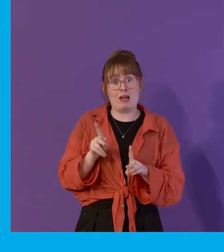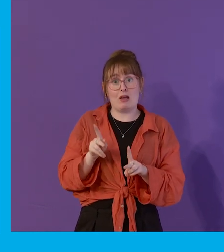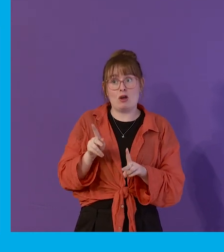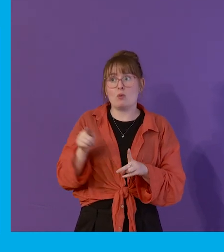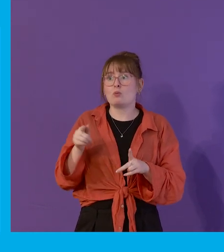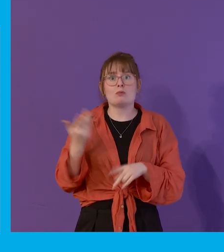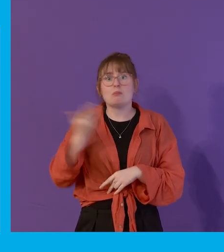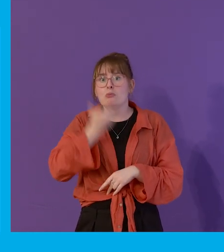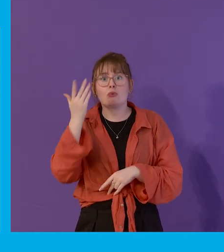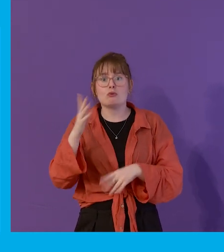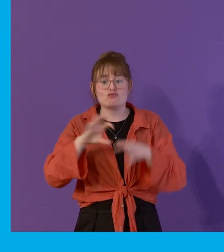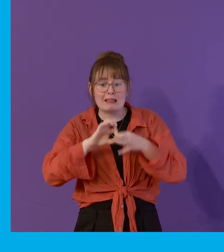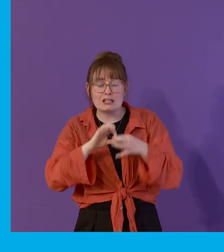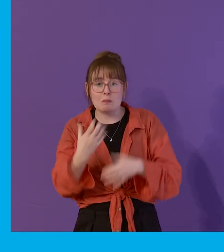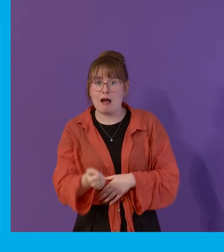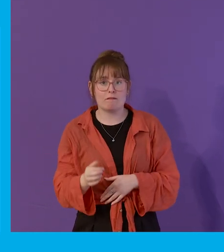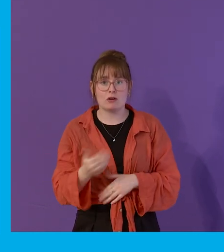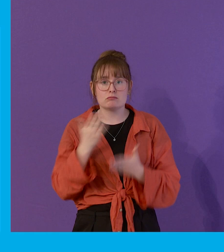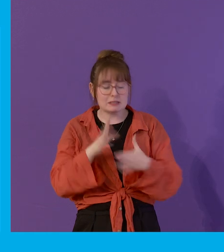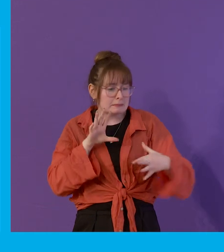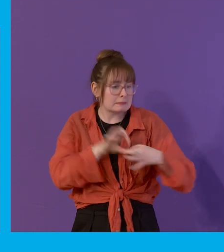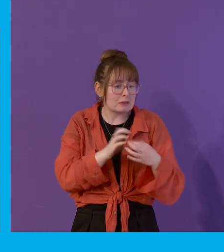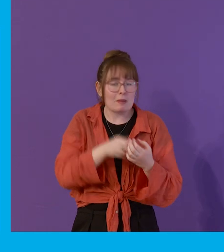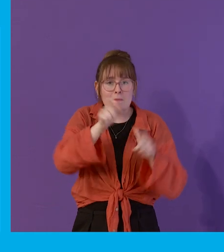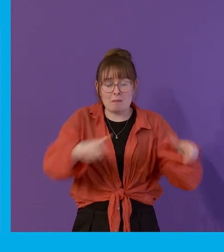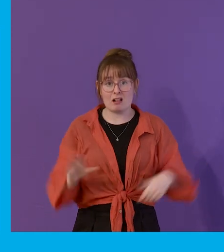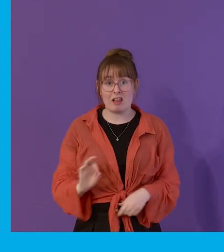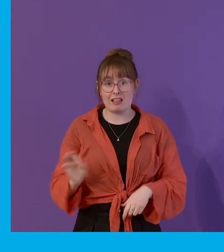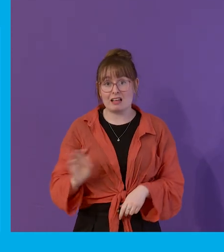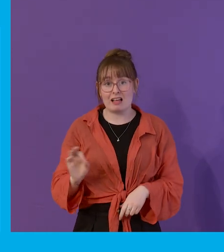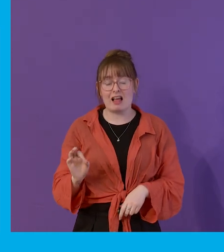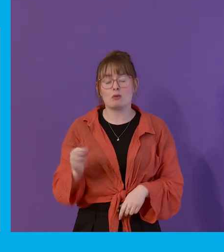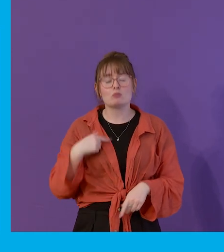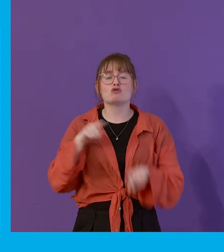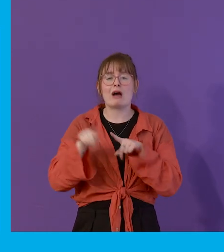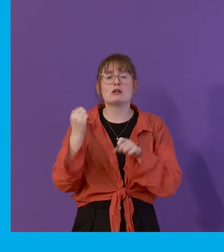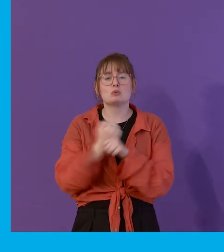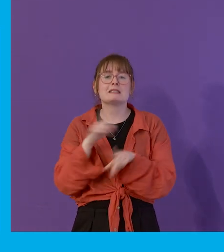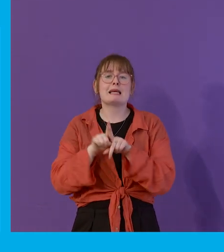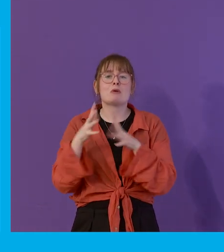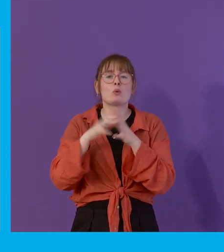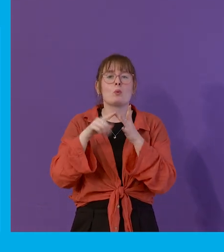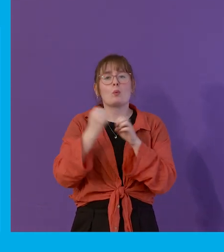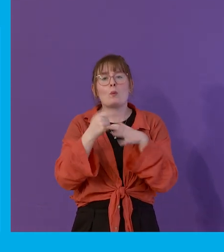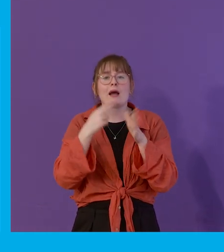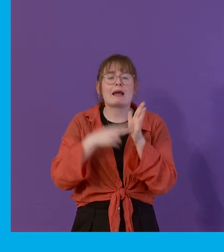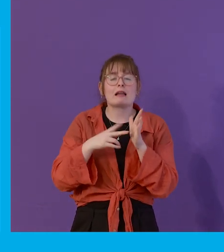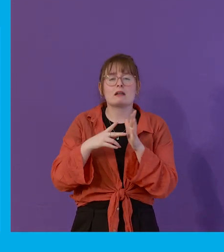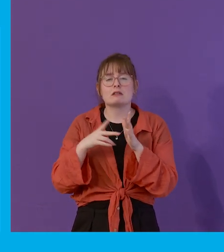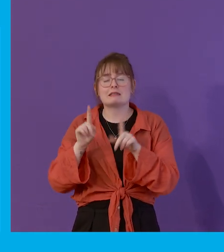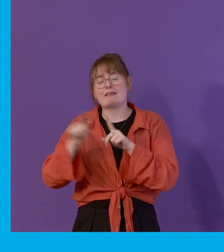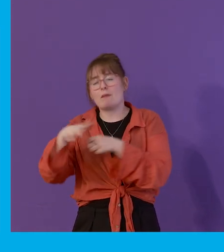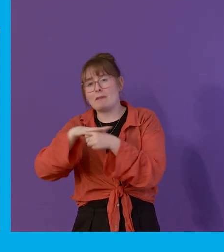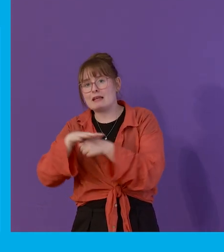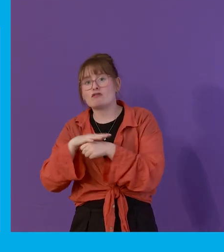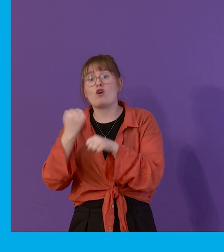in a relational way deeply with people, you know, and this is what we tried to do in Wigan and other people are doing it much better than I ever